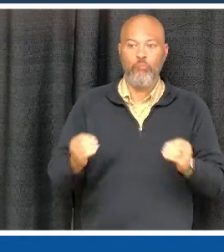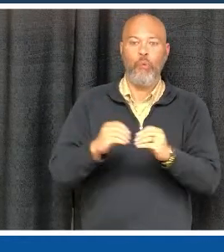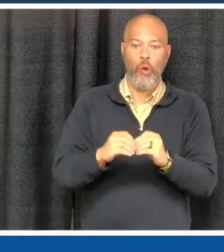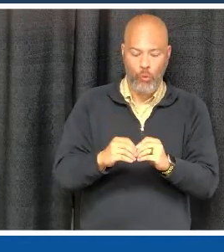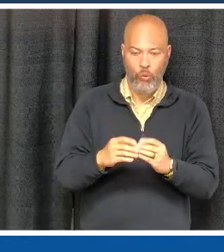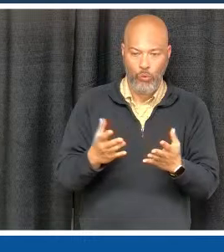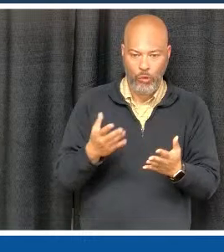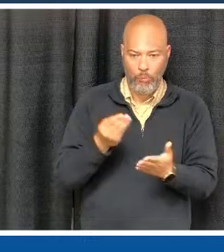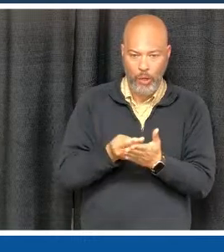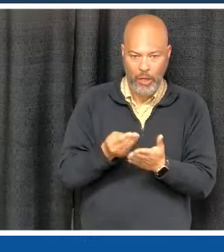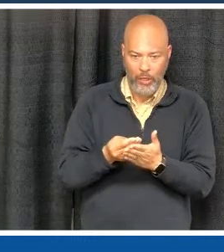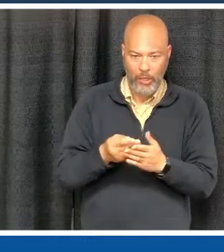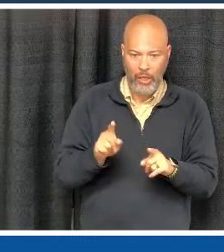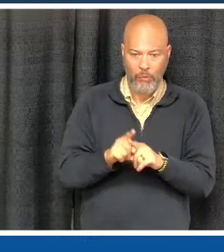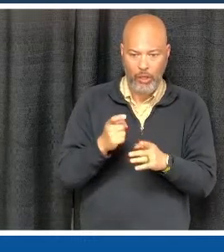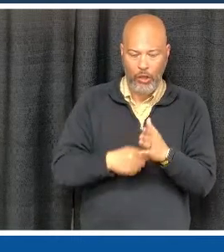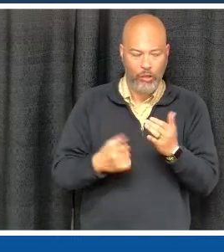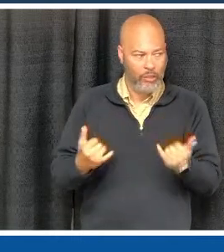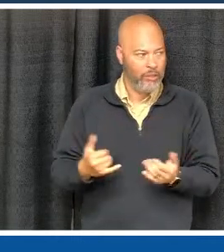much as what they cost now.